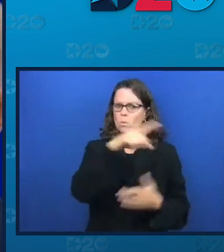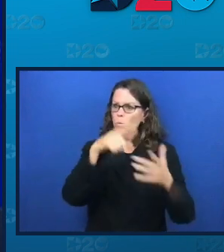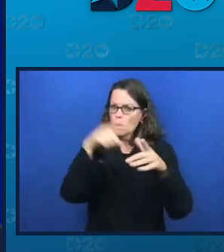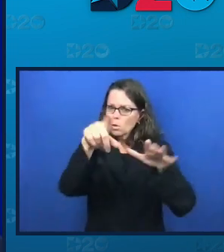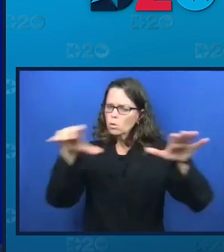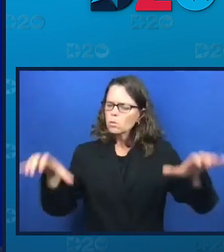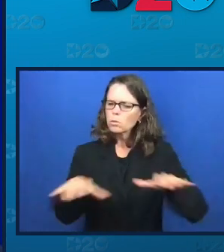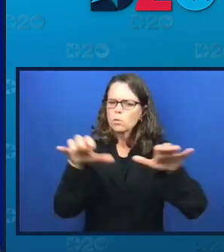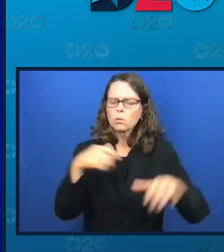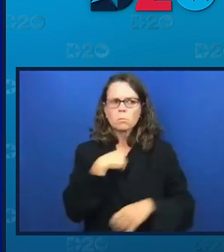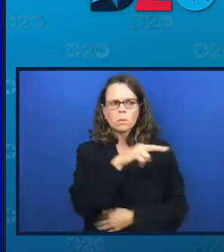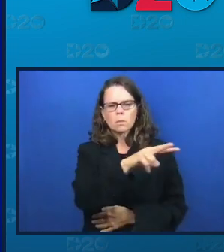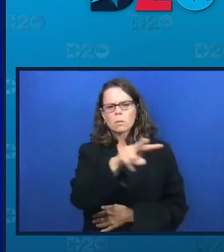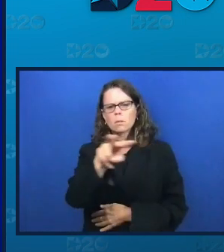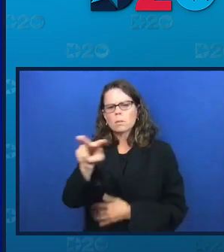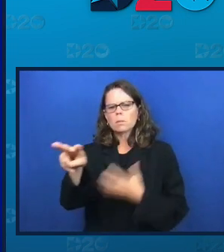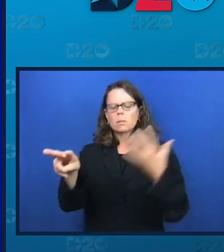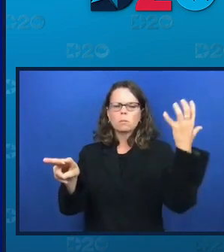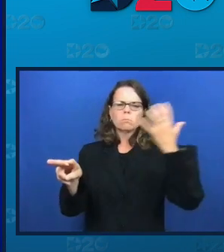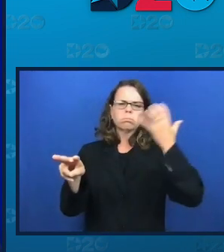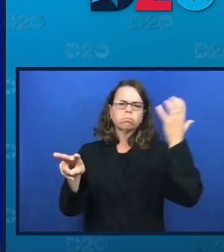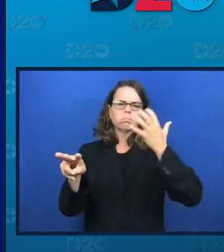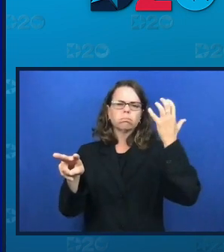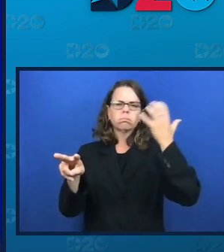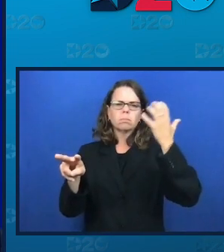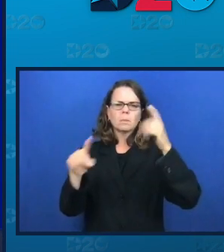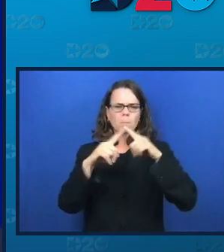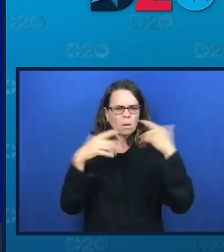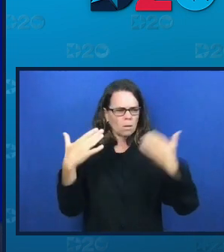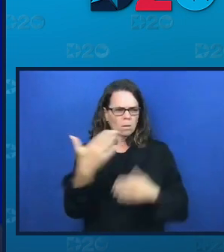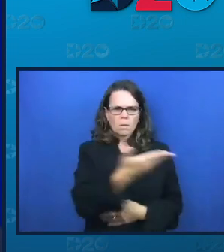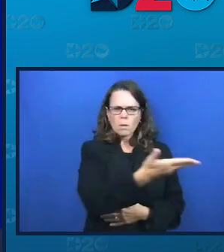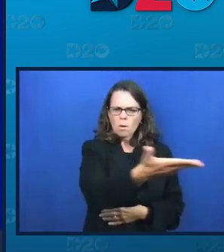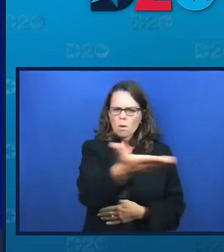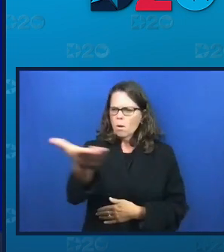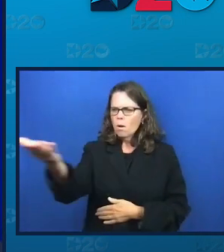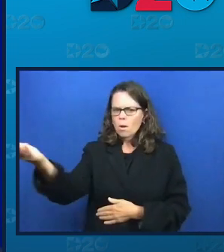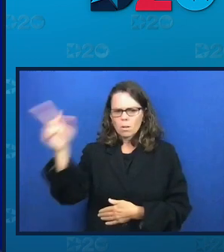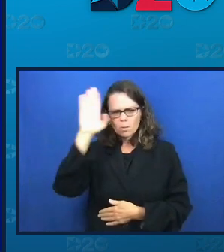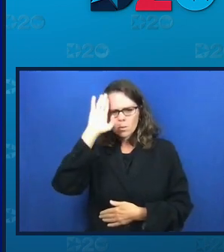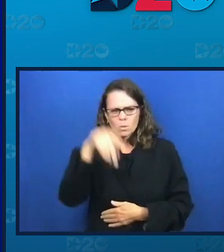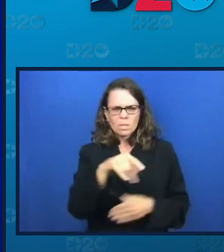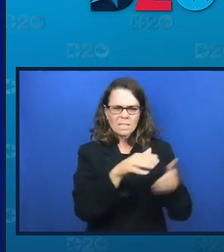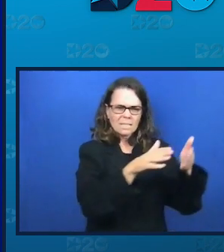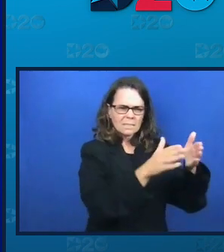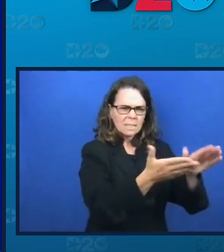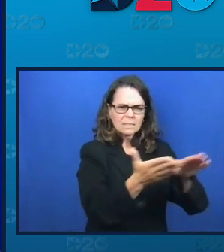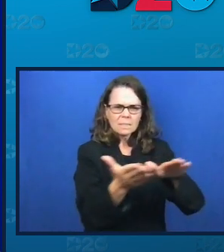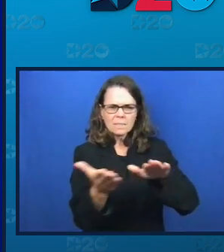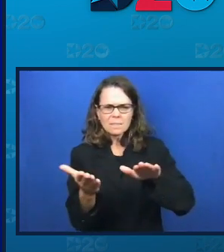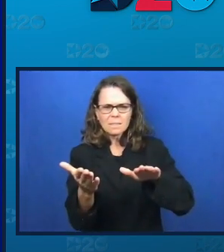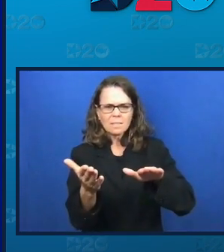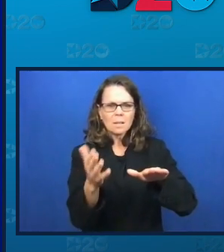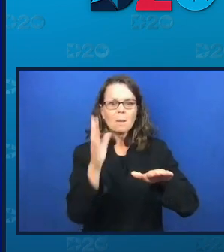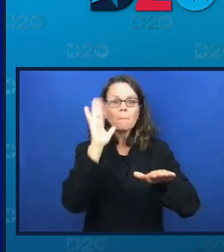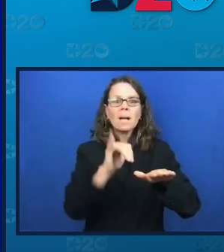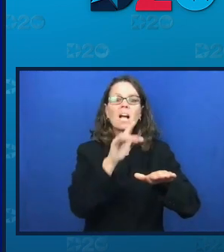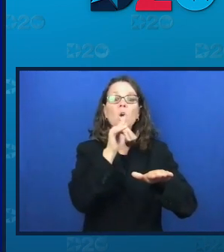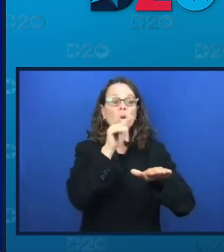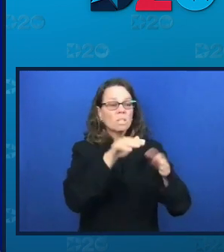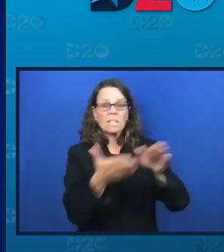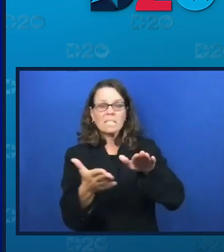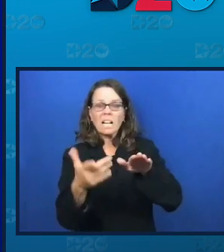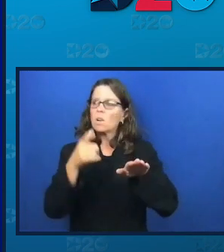All those who died were killed by this white supremacist. They forgave him.